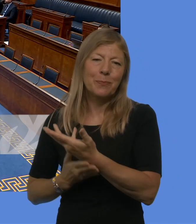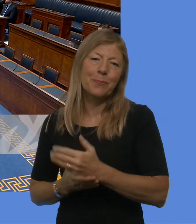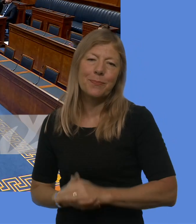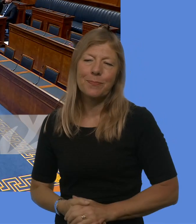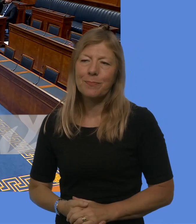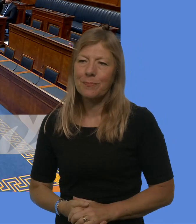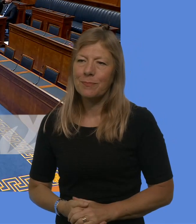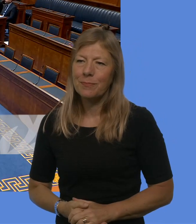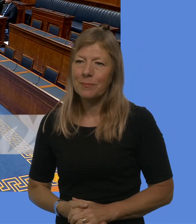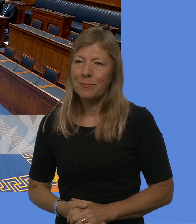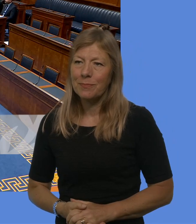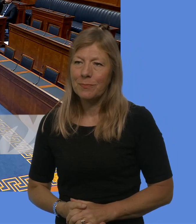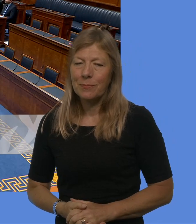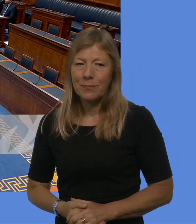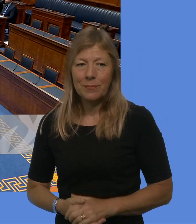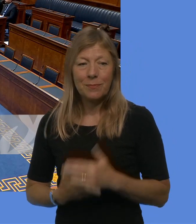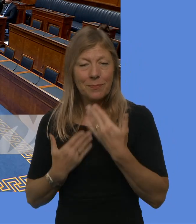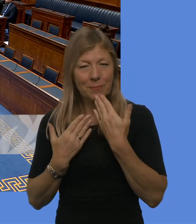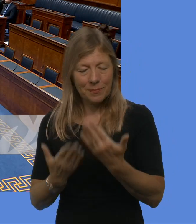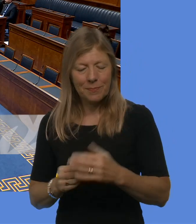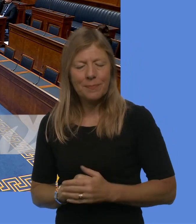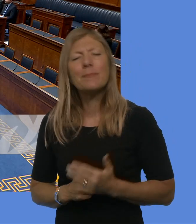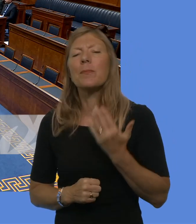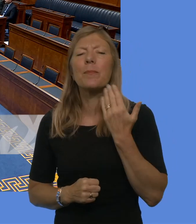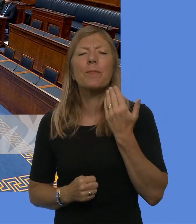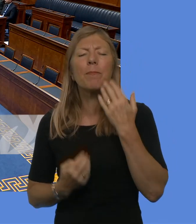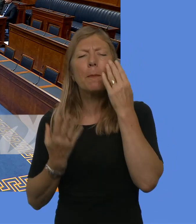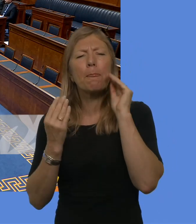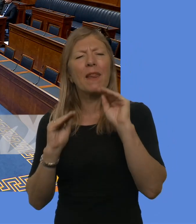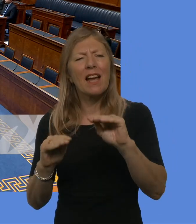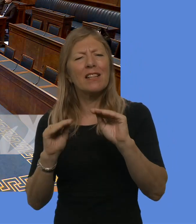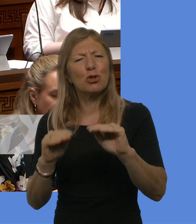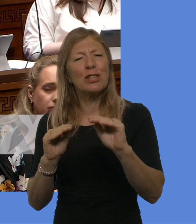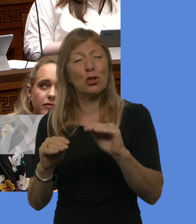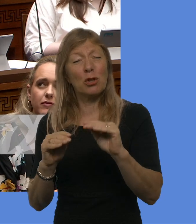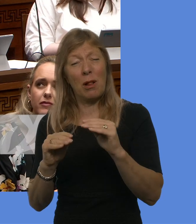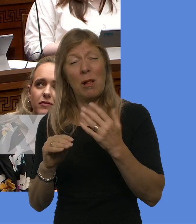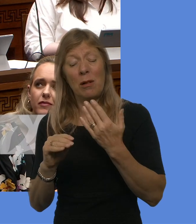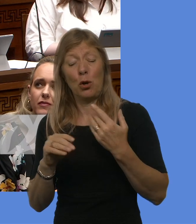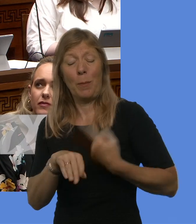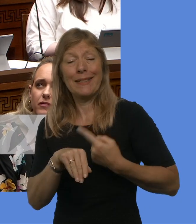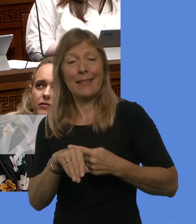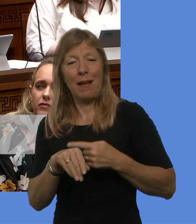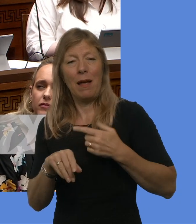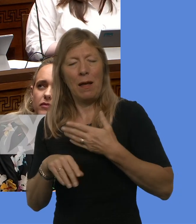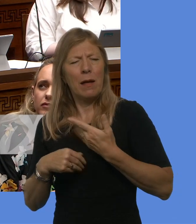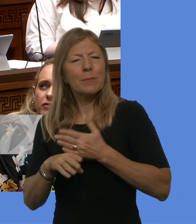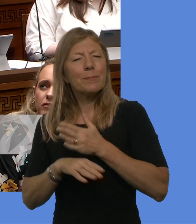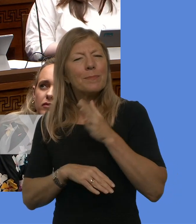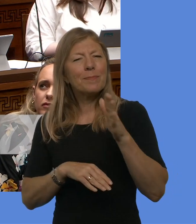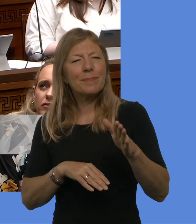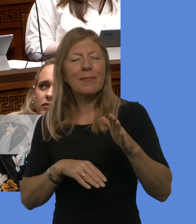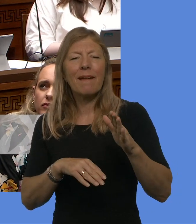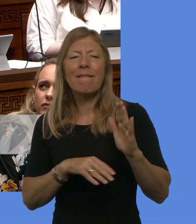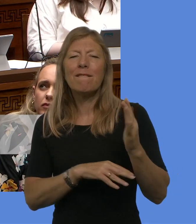Mr Speaker. The Education Committee recently visited the Forest School in Clandyboy and heard from a couple of primary schools about